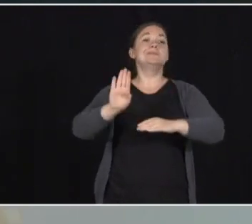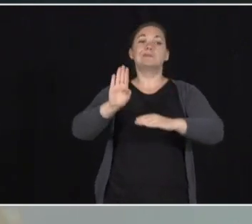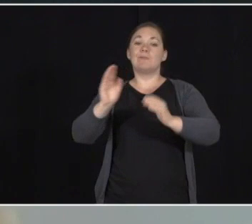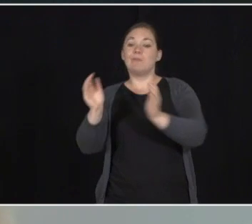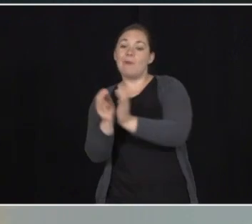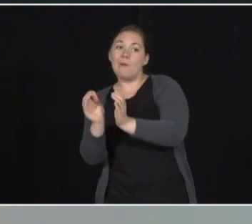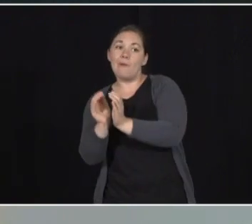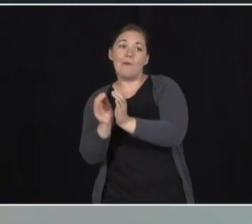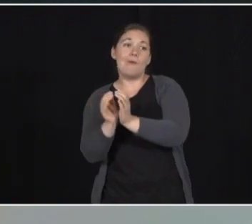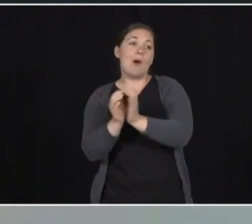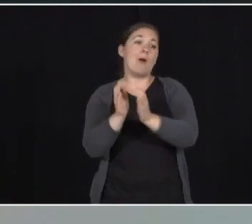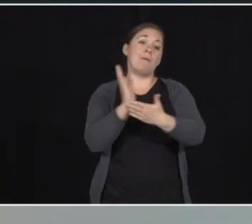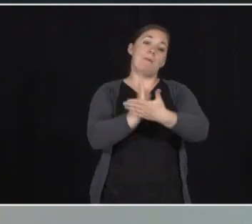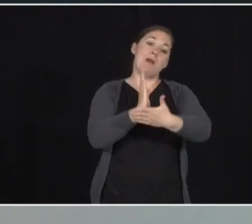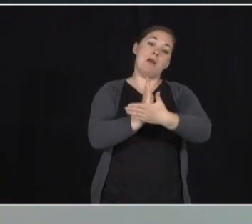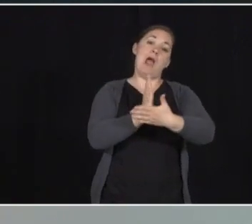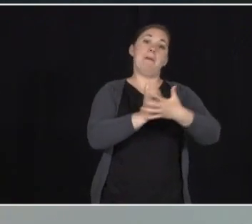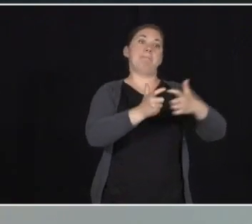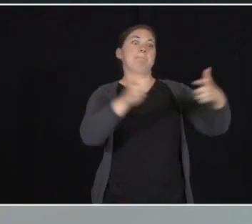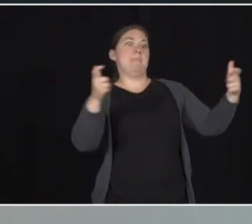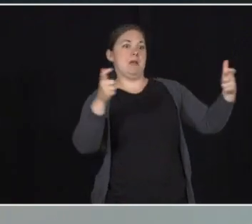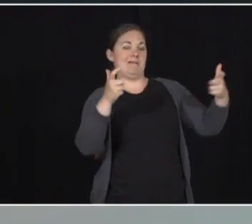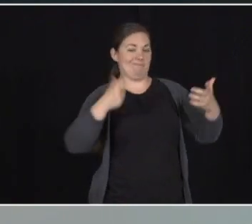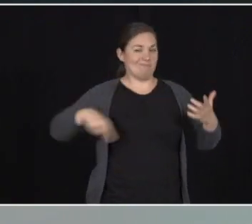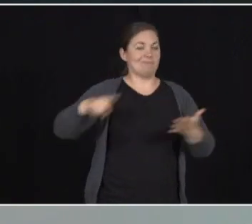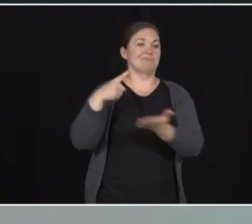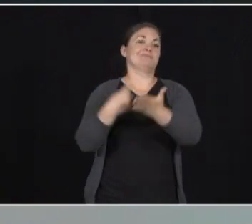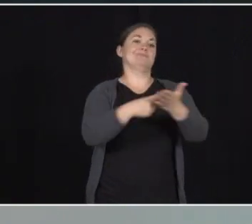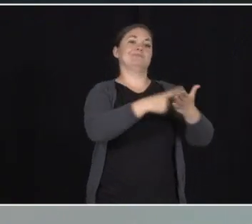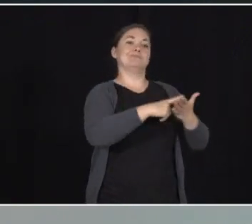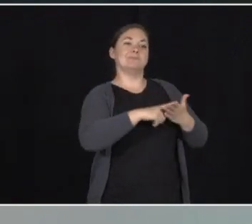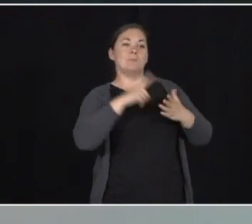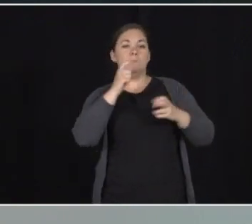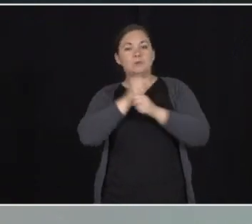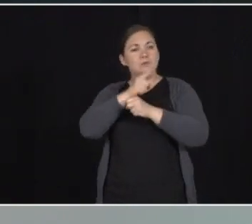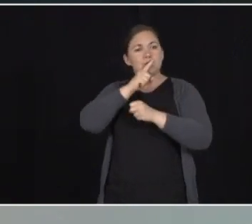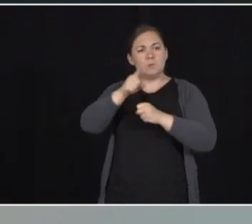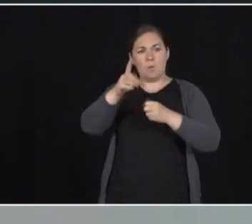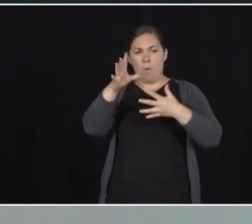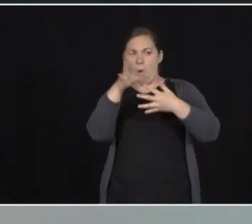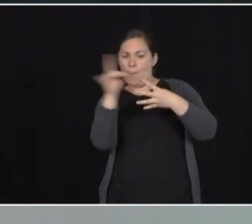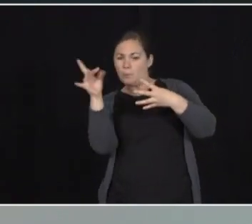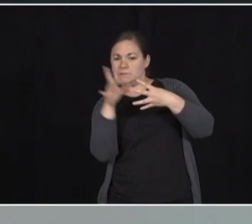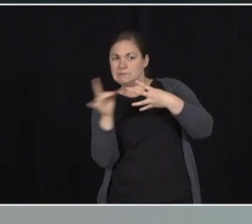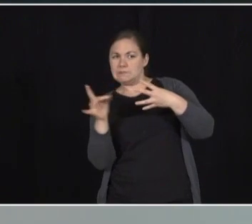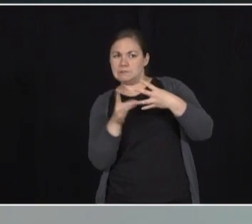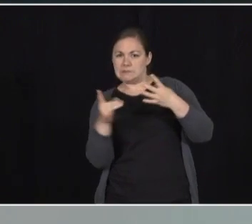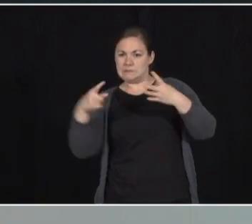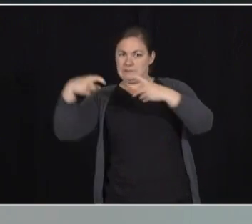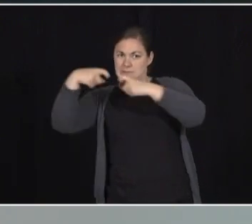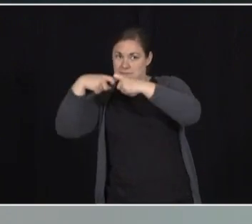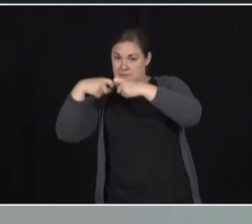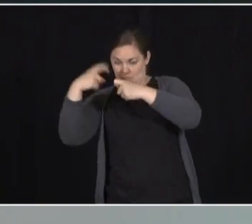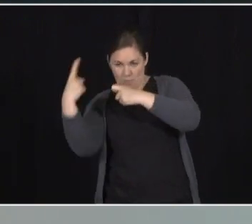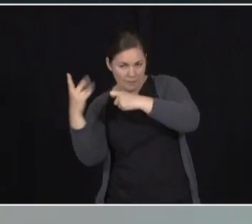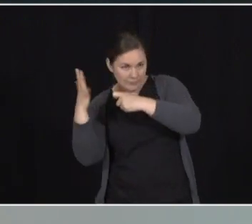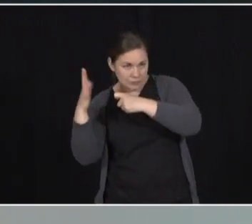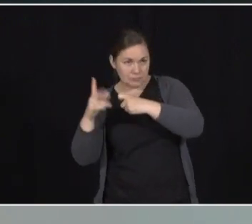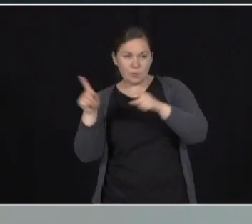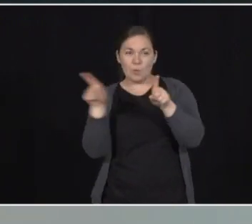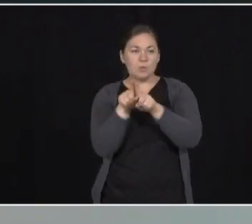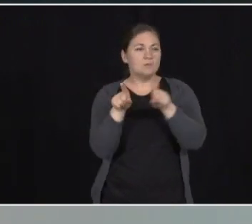large, frankly. So in addition to options that we announced today in terms of